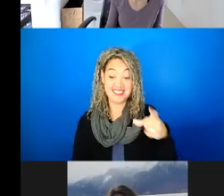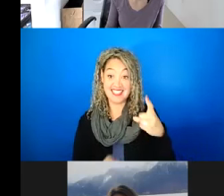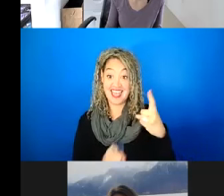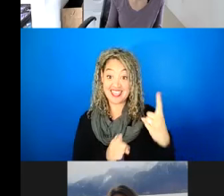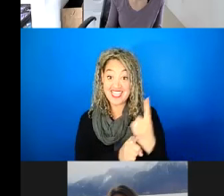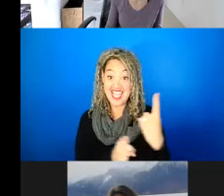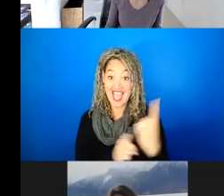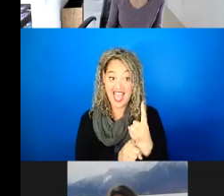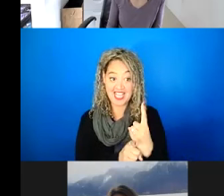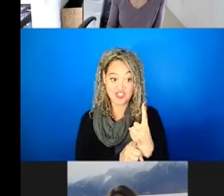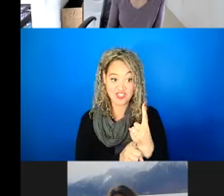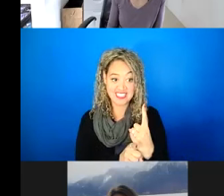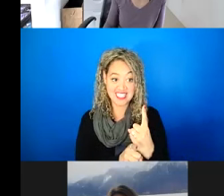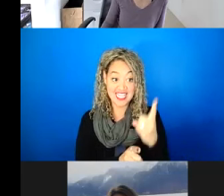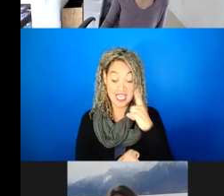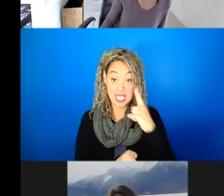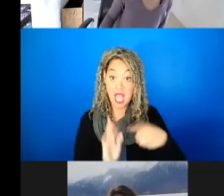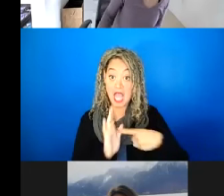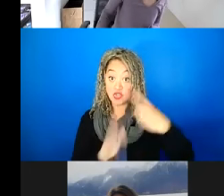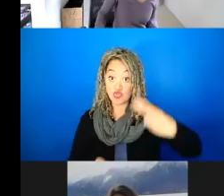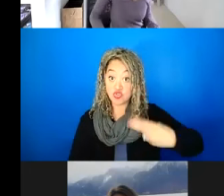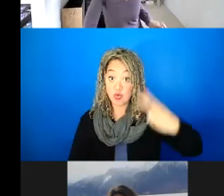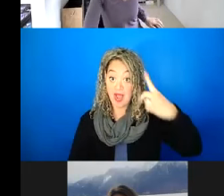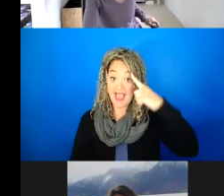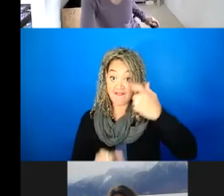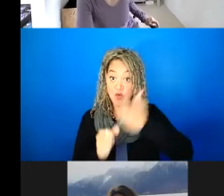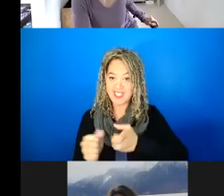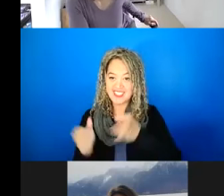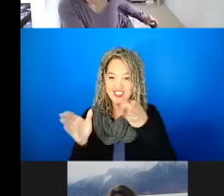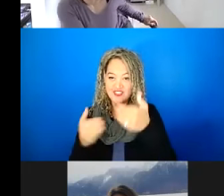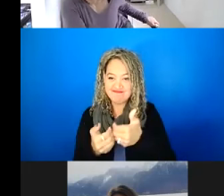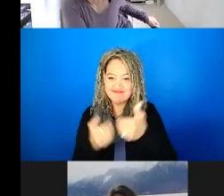you before, was high for each of them individually.